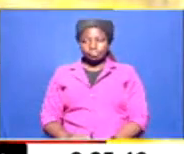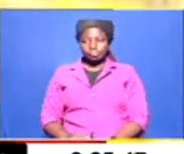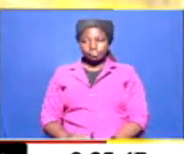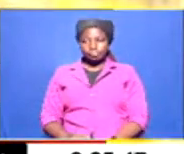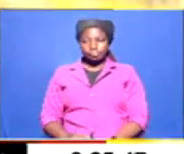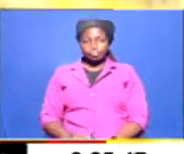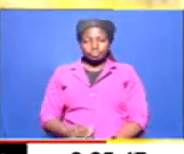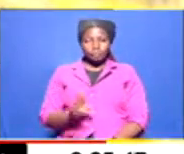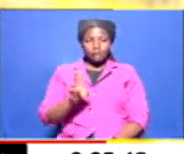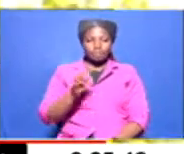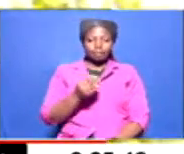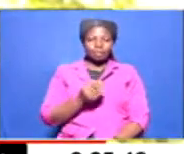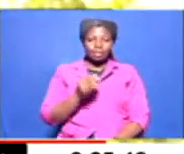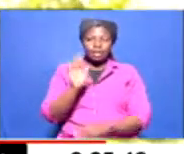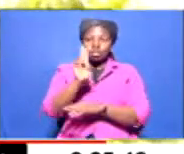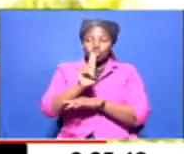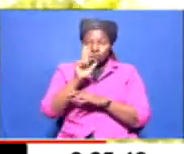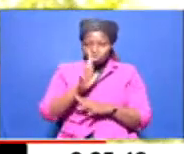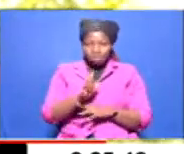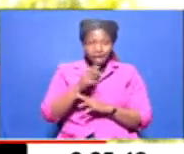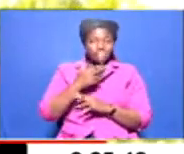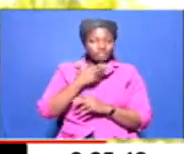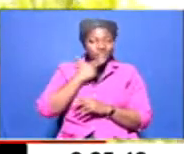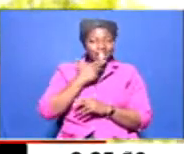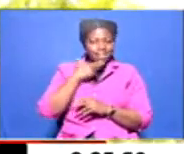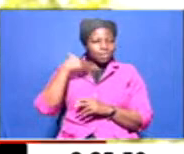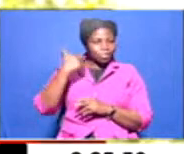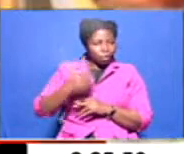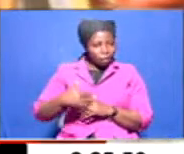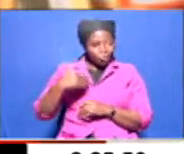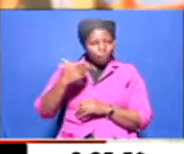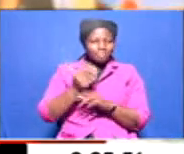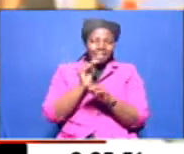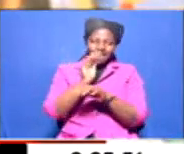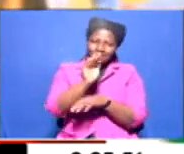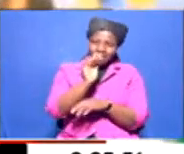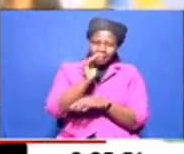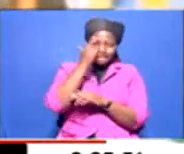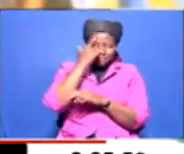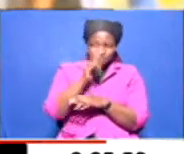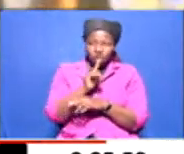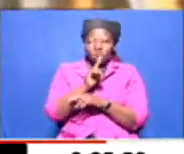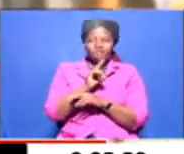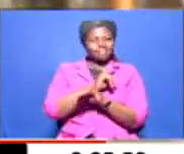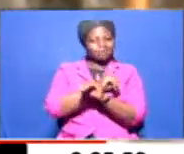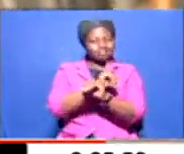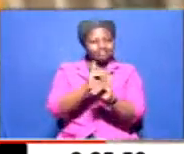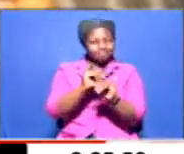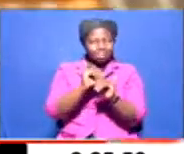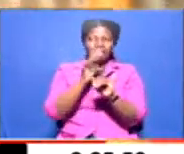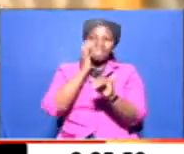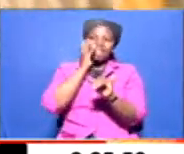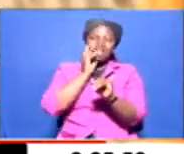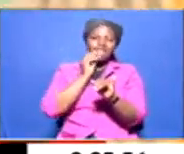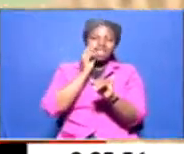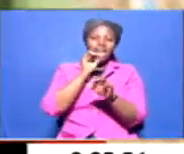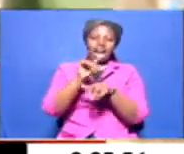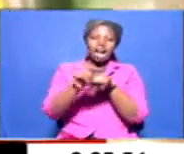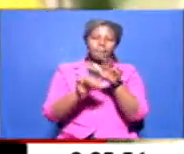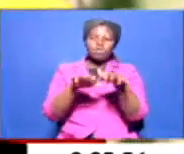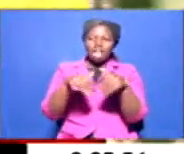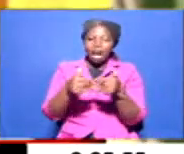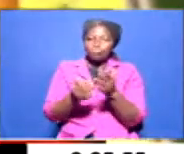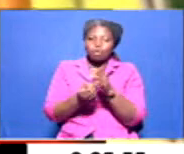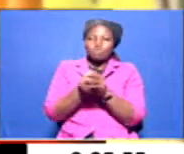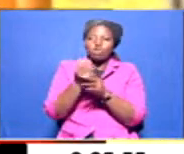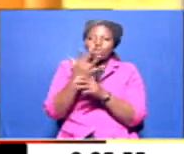Consumers have been increasingly seeking authentic and interactive experiences on honey production in